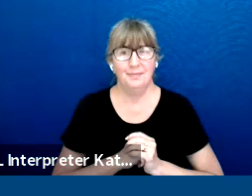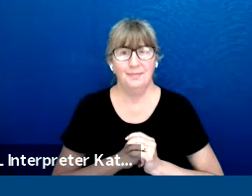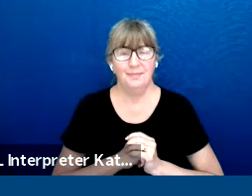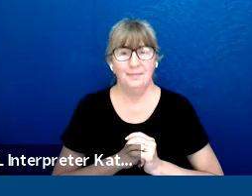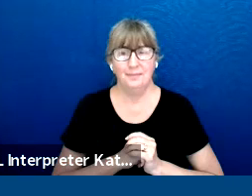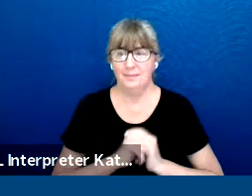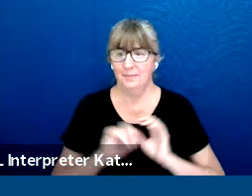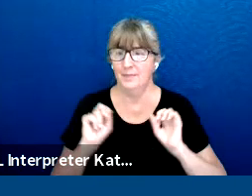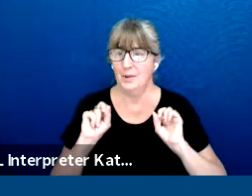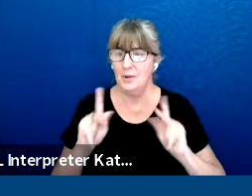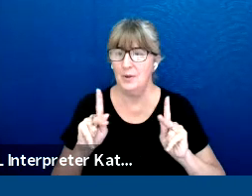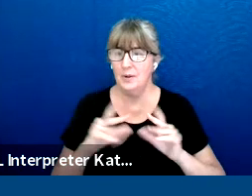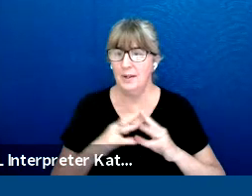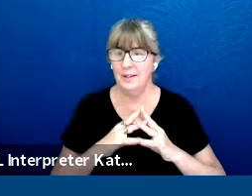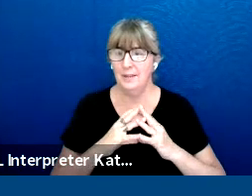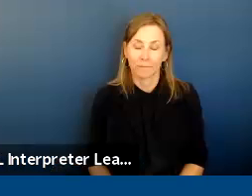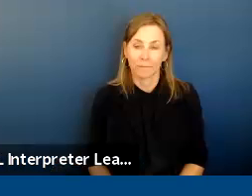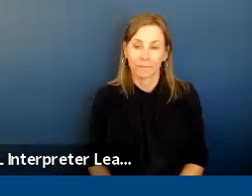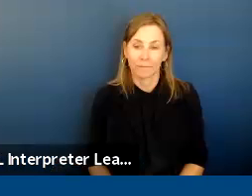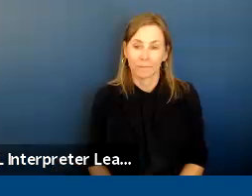All righty.